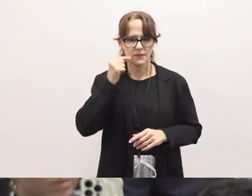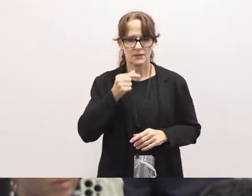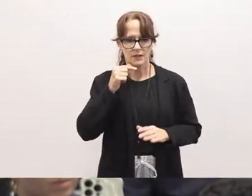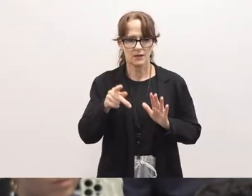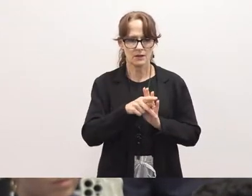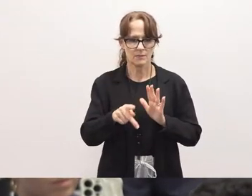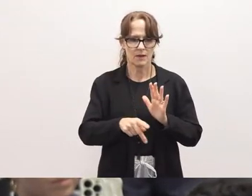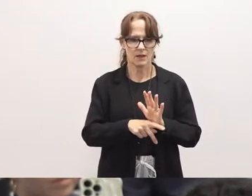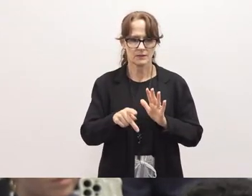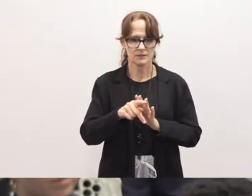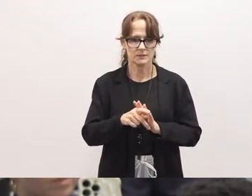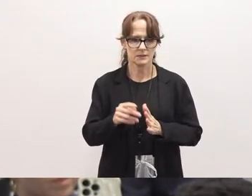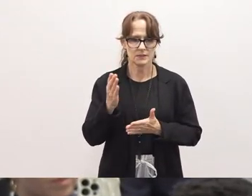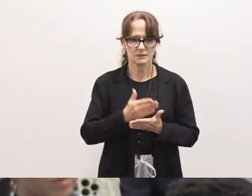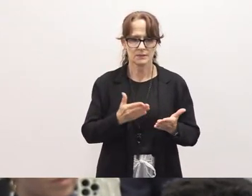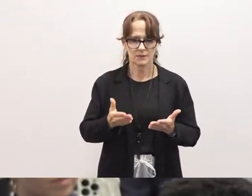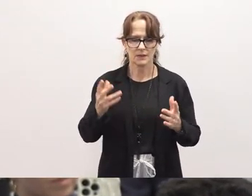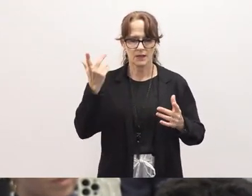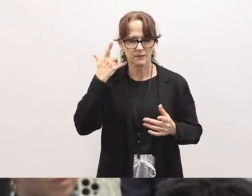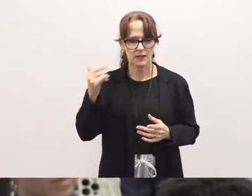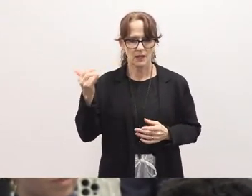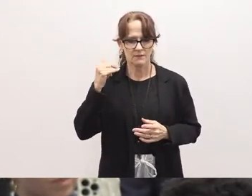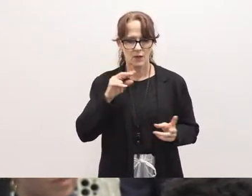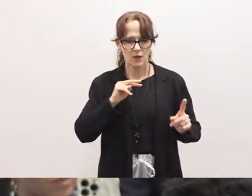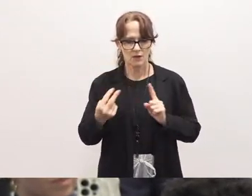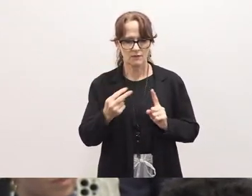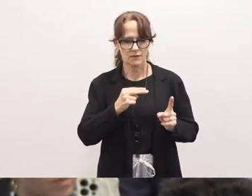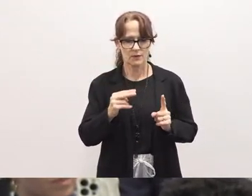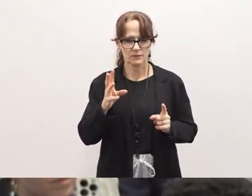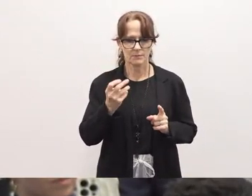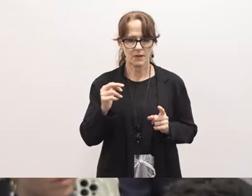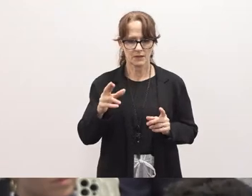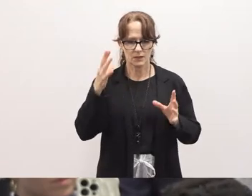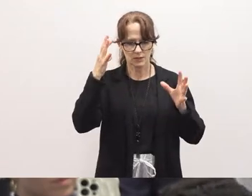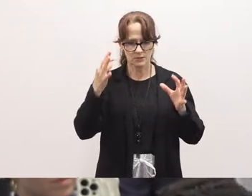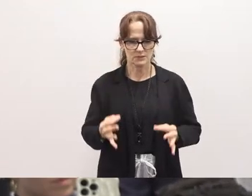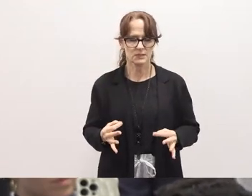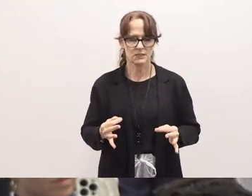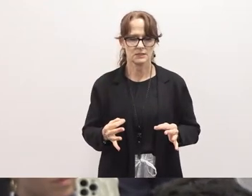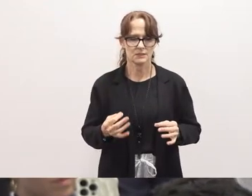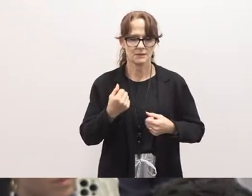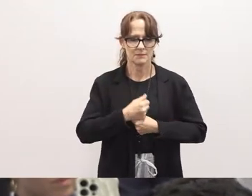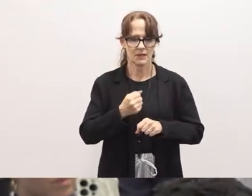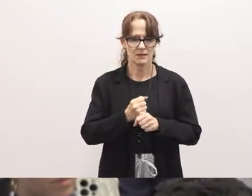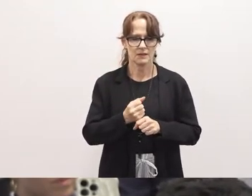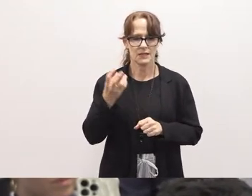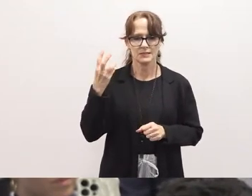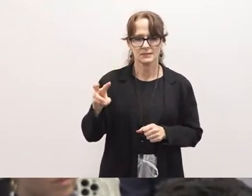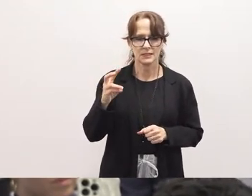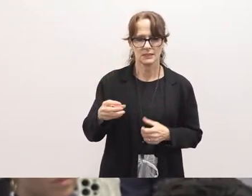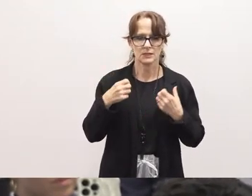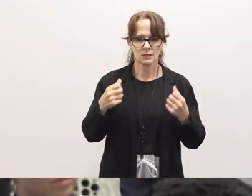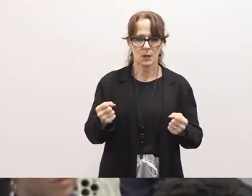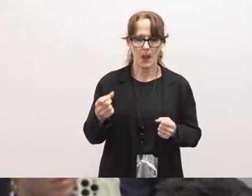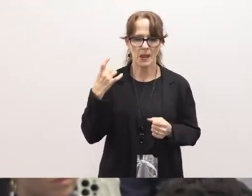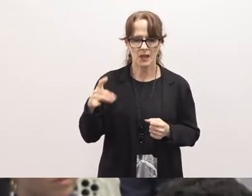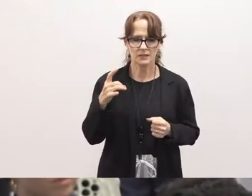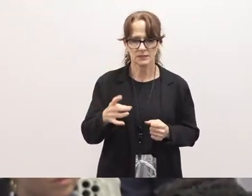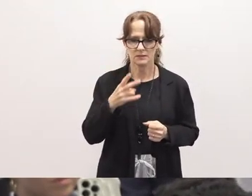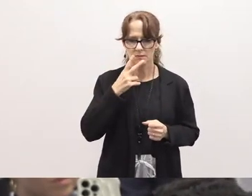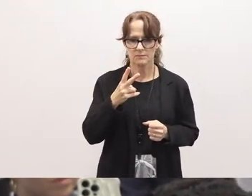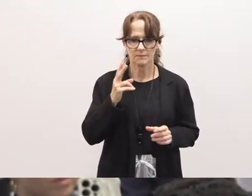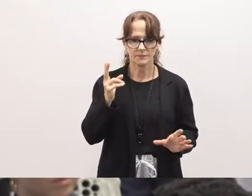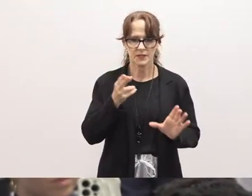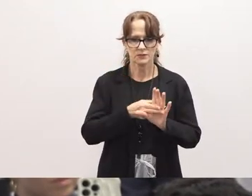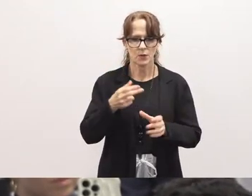implemented. Let's look at some of the things of how California views a minor and their decision making. 16 to drive, 18 to smoke, join